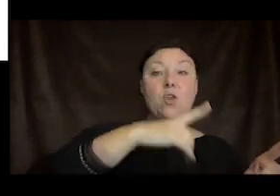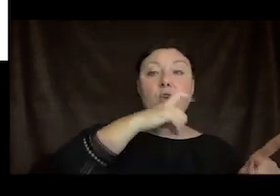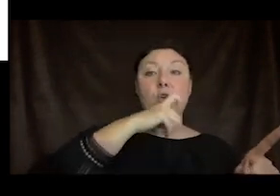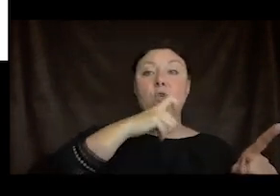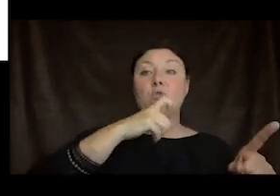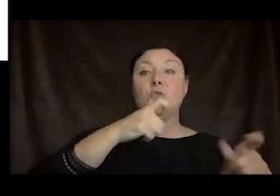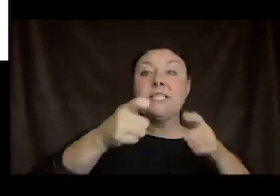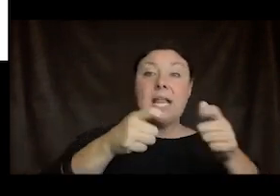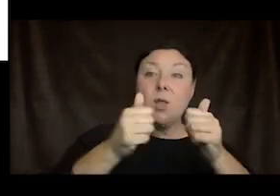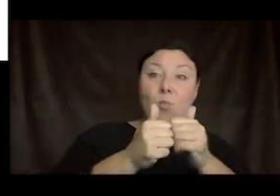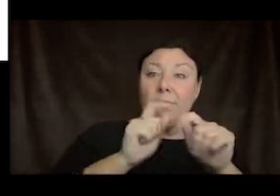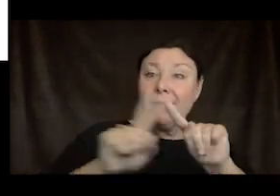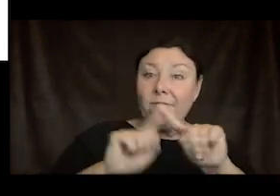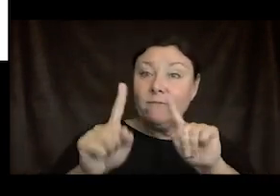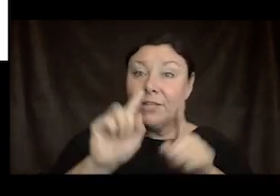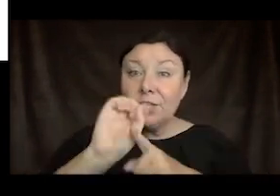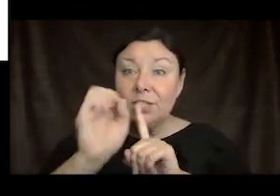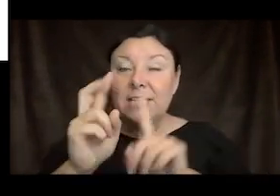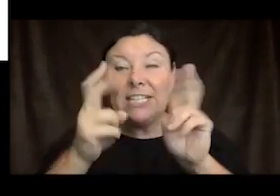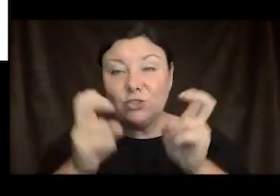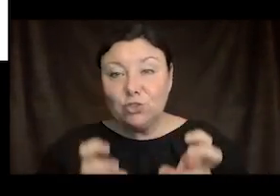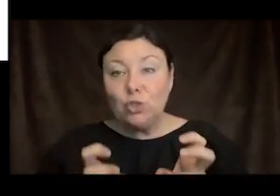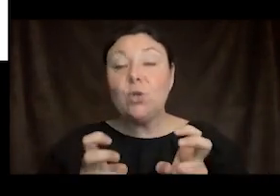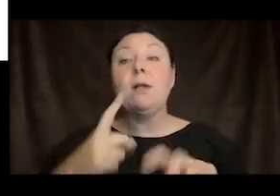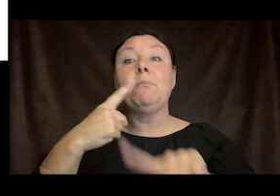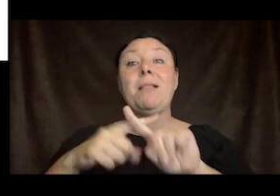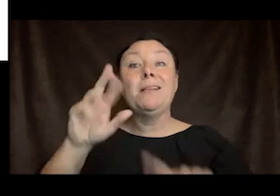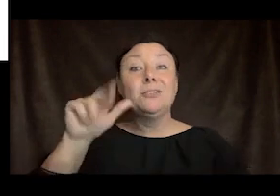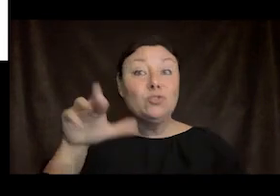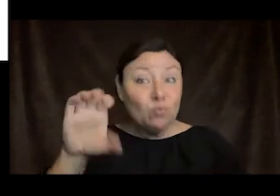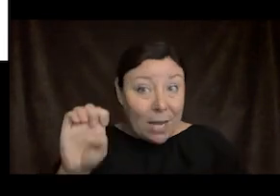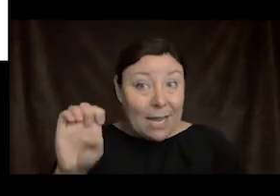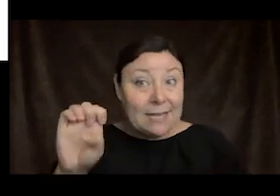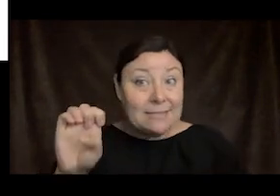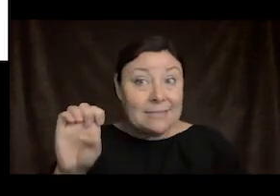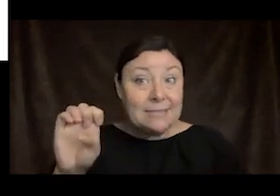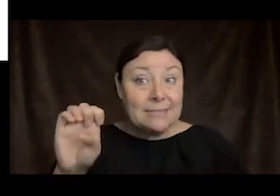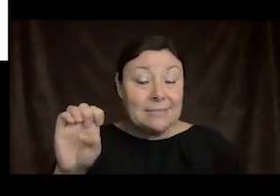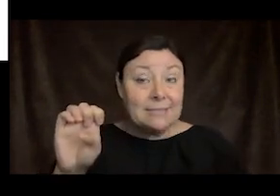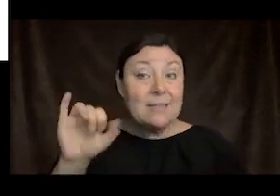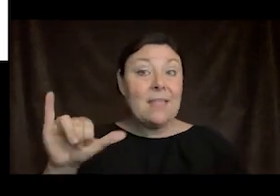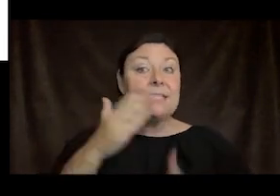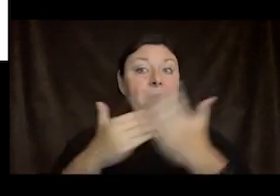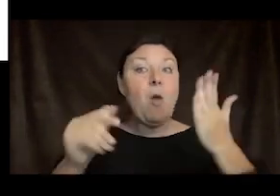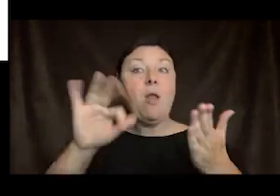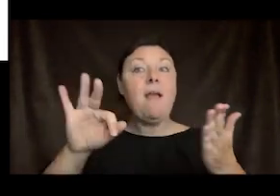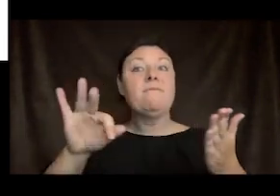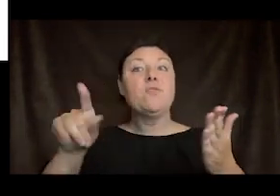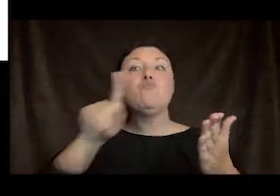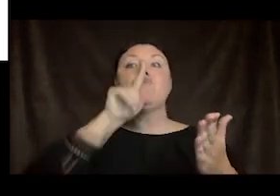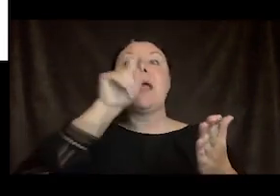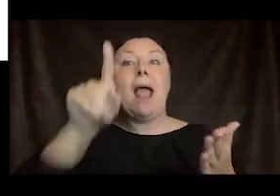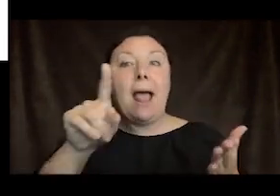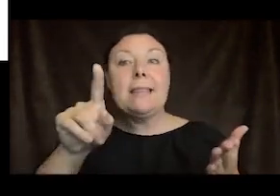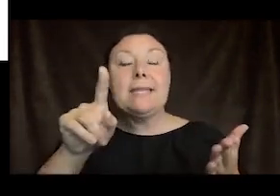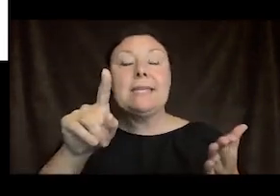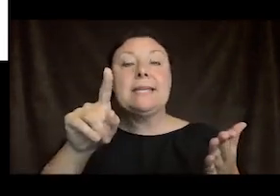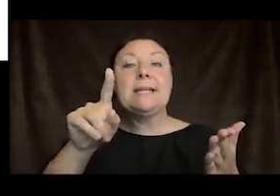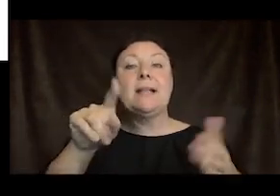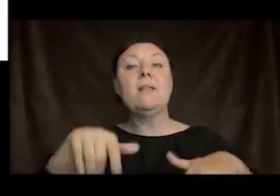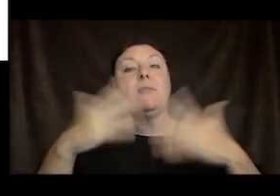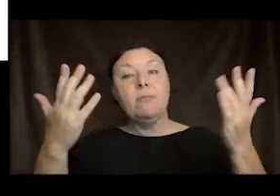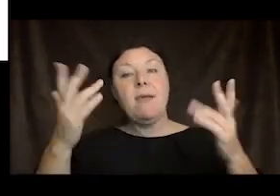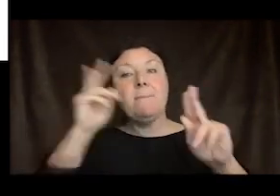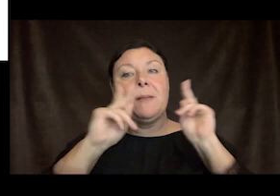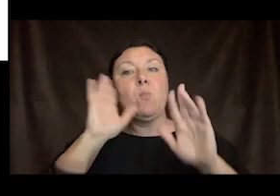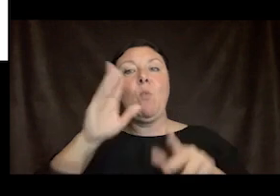dealing with all of these issues and also dealing with race, which is a part of that reality, then people will